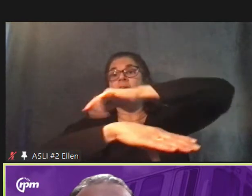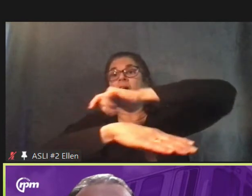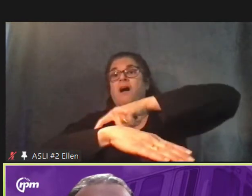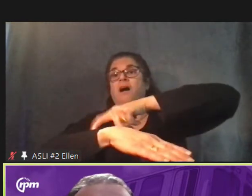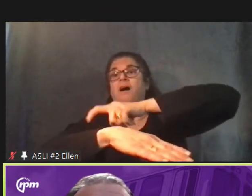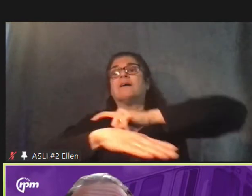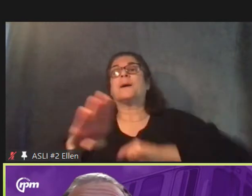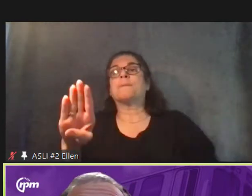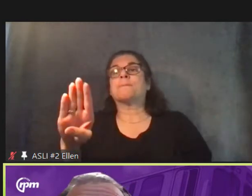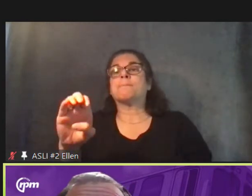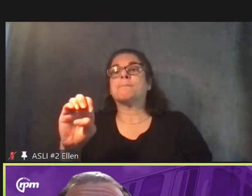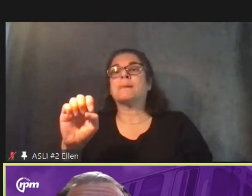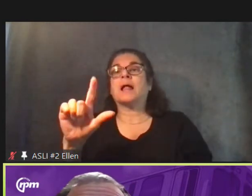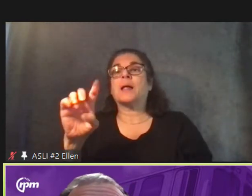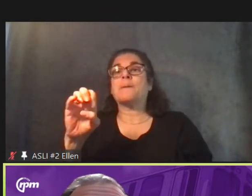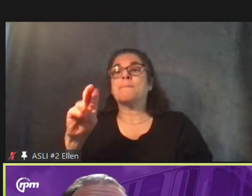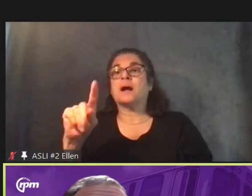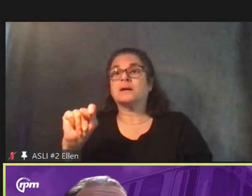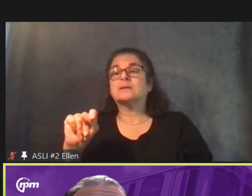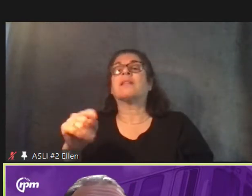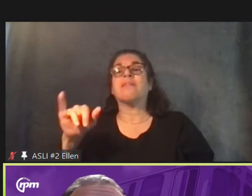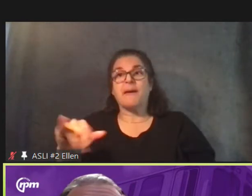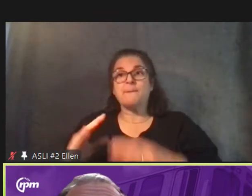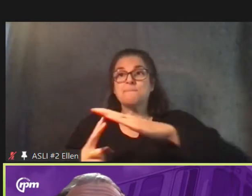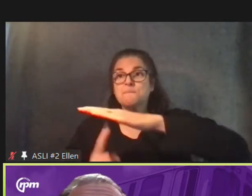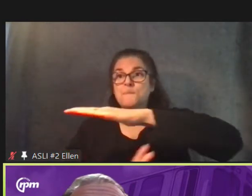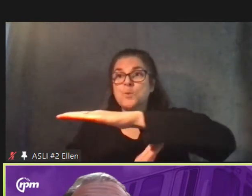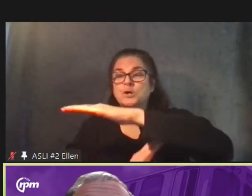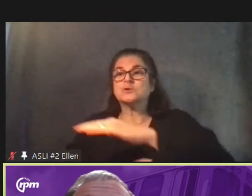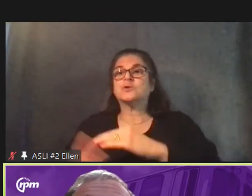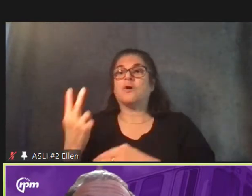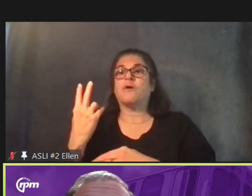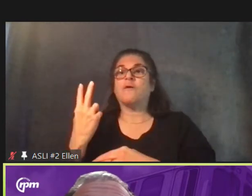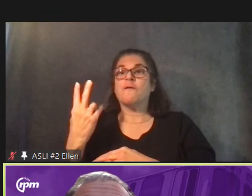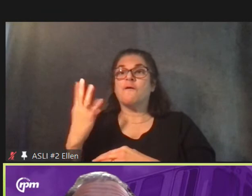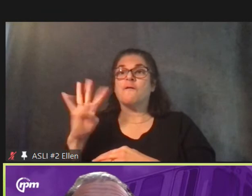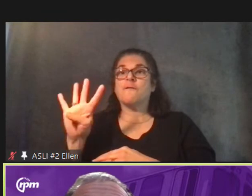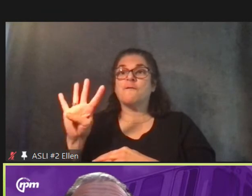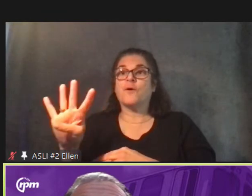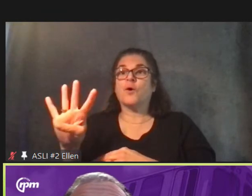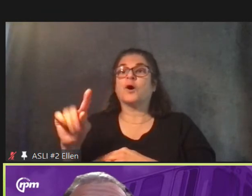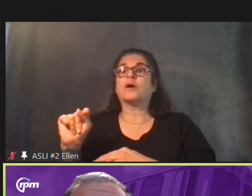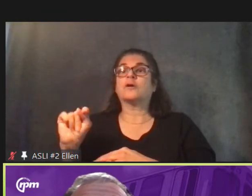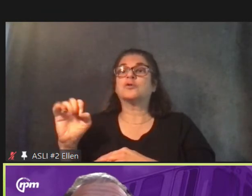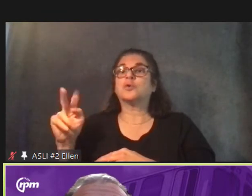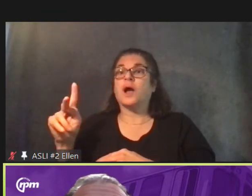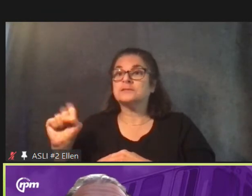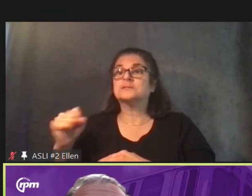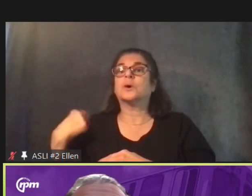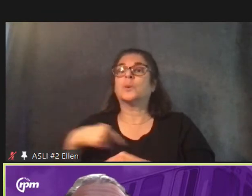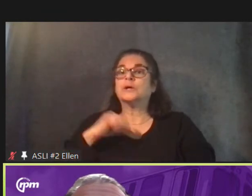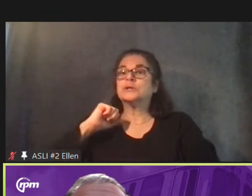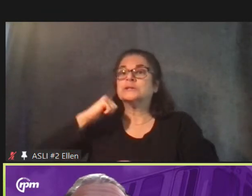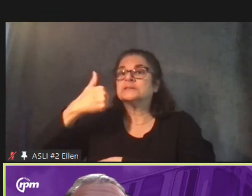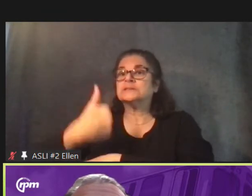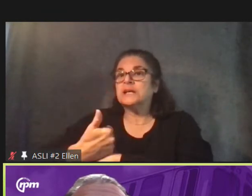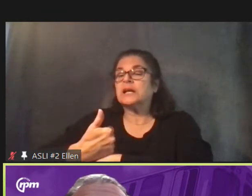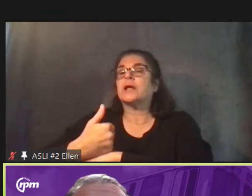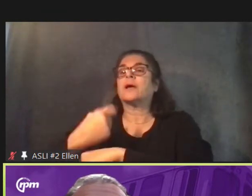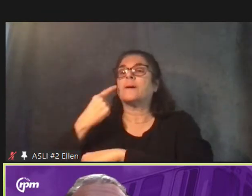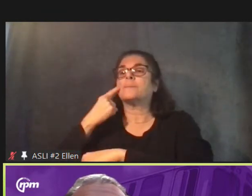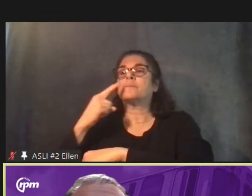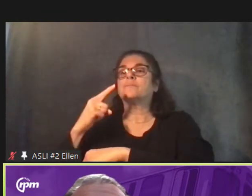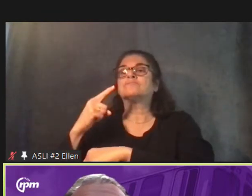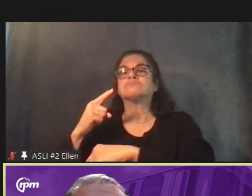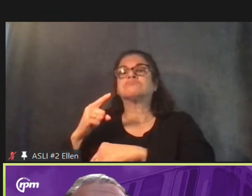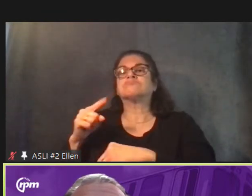Belmont. And what we're doing at the moment is really setting up various pieces of track work for the larger renovation